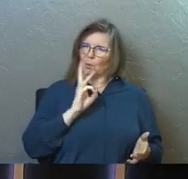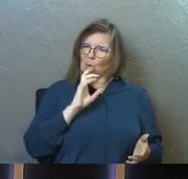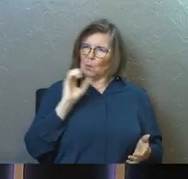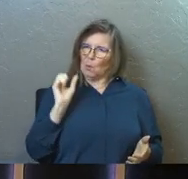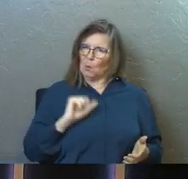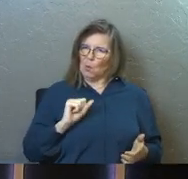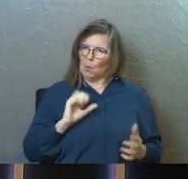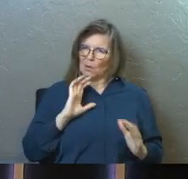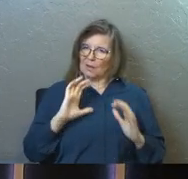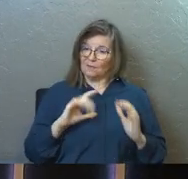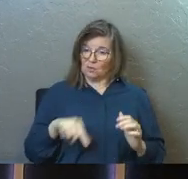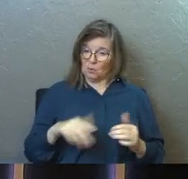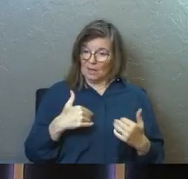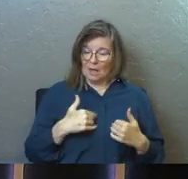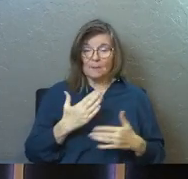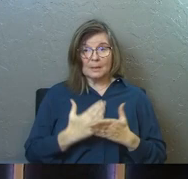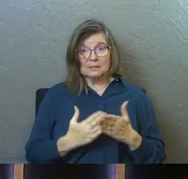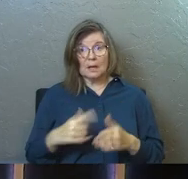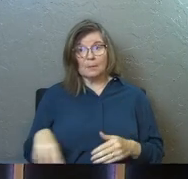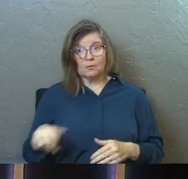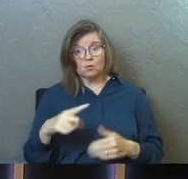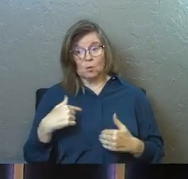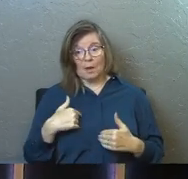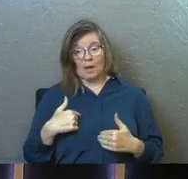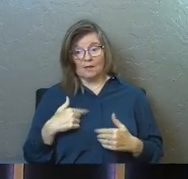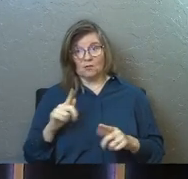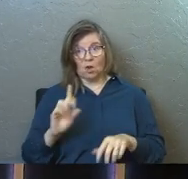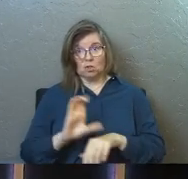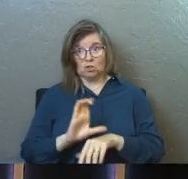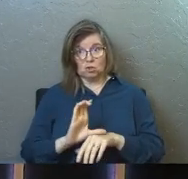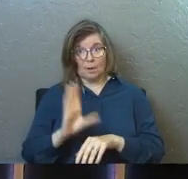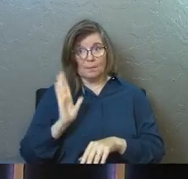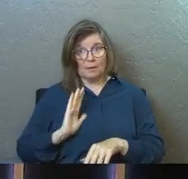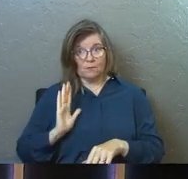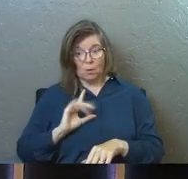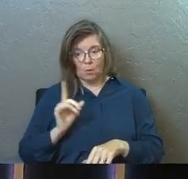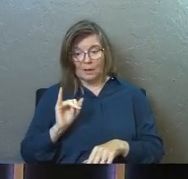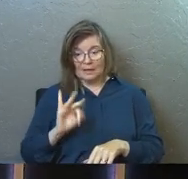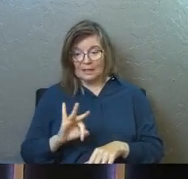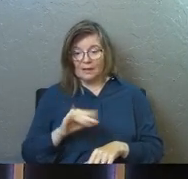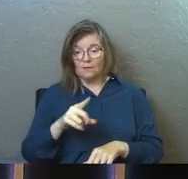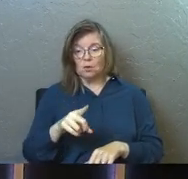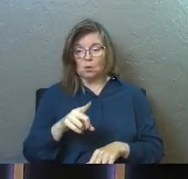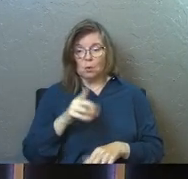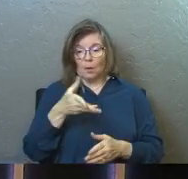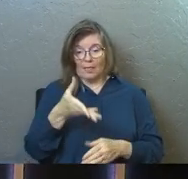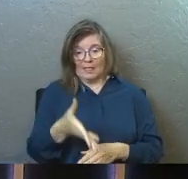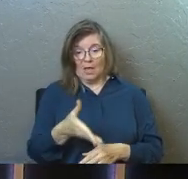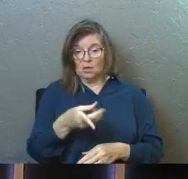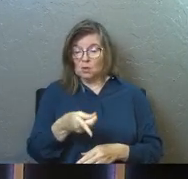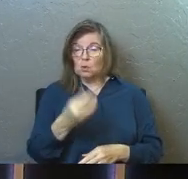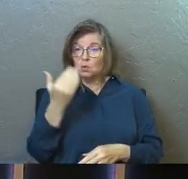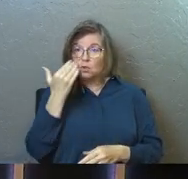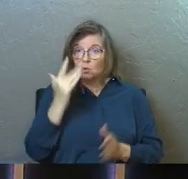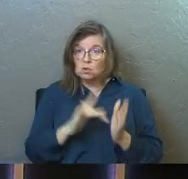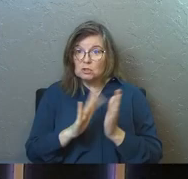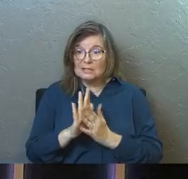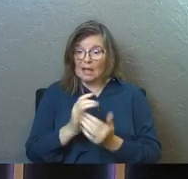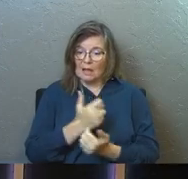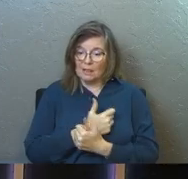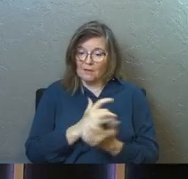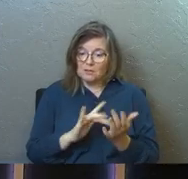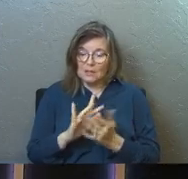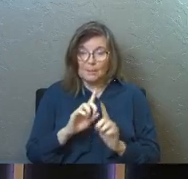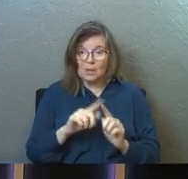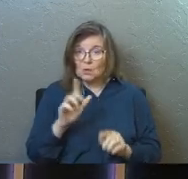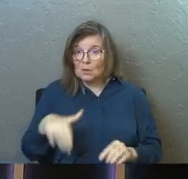weird old conversation for you to have, but some of you have been to churches before where if you were there and you knew Jesus and